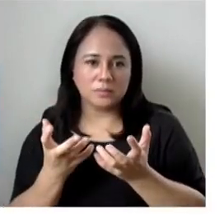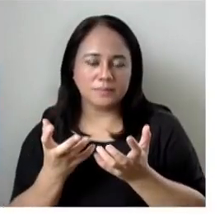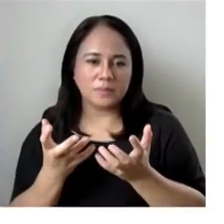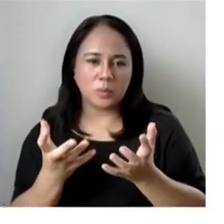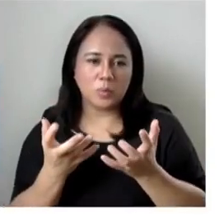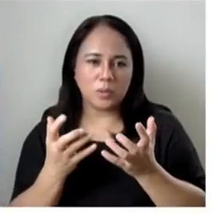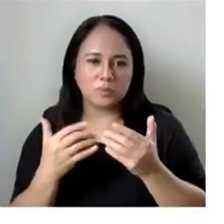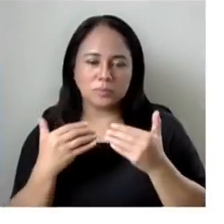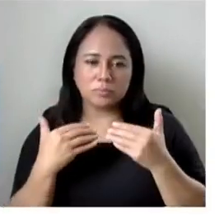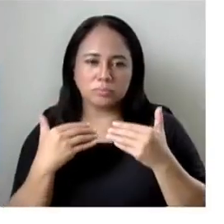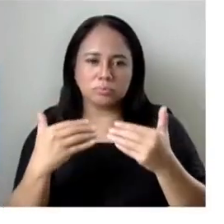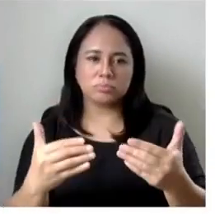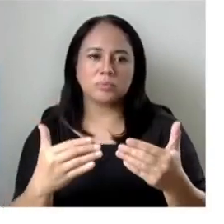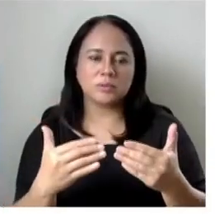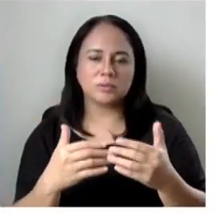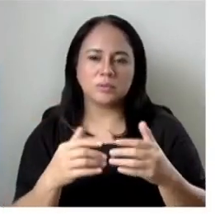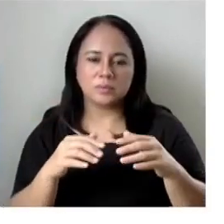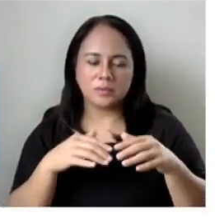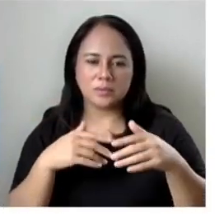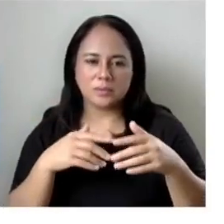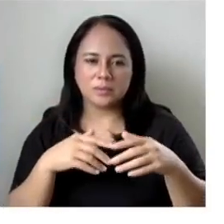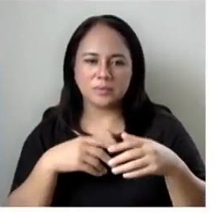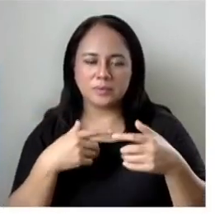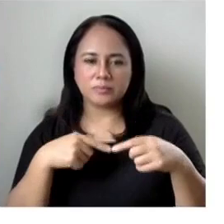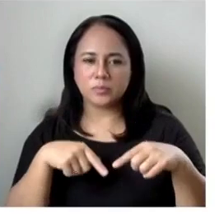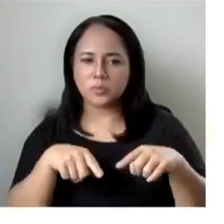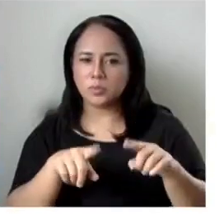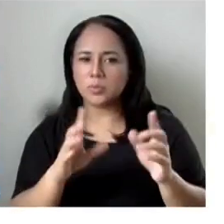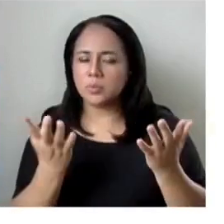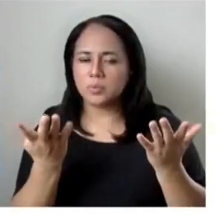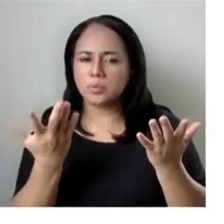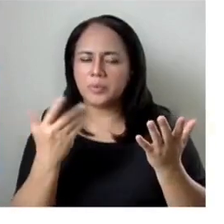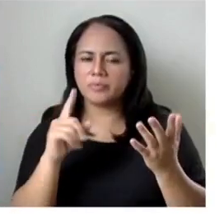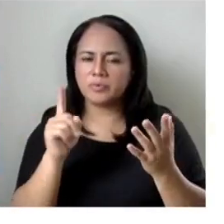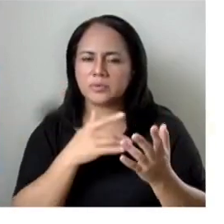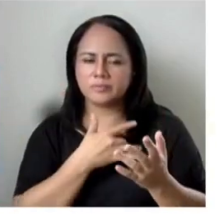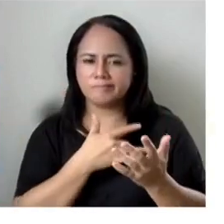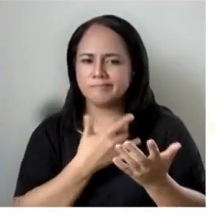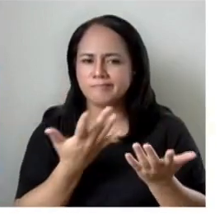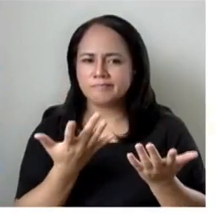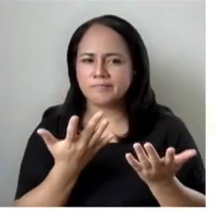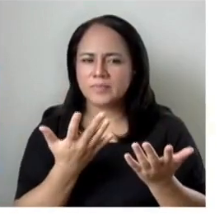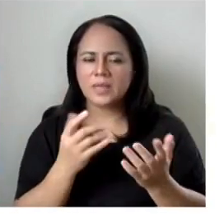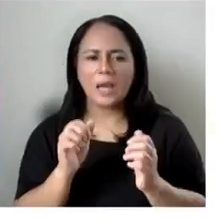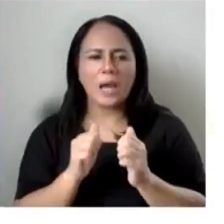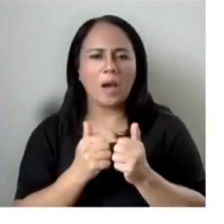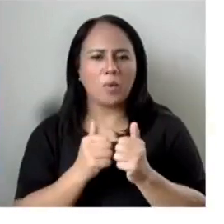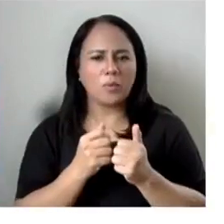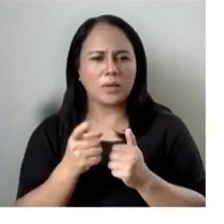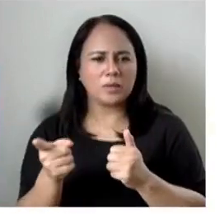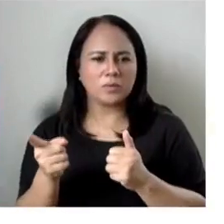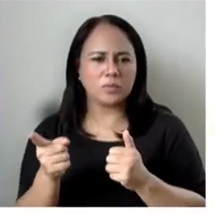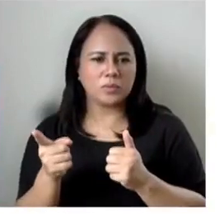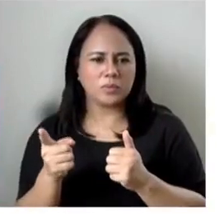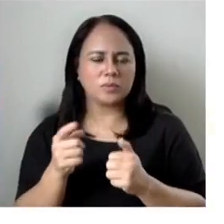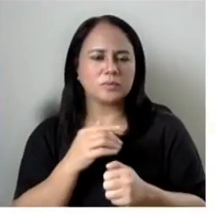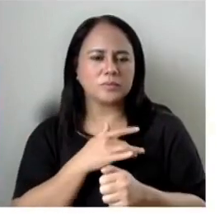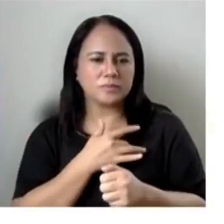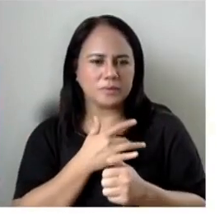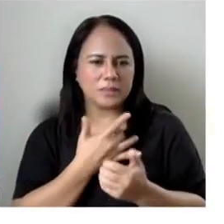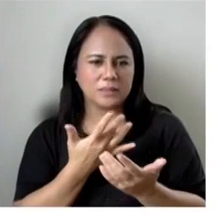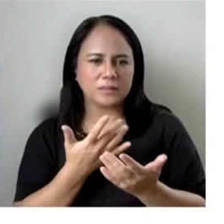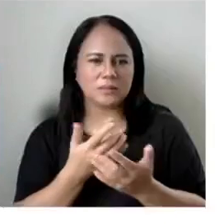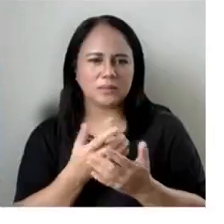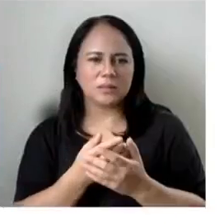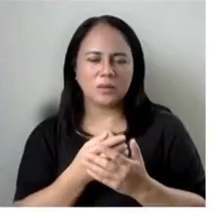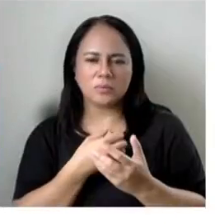with this convoy. Let's focus on sentiment first. How can you curtail the sentiment or the manifestation of